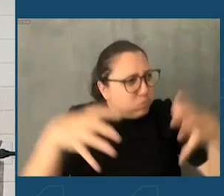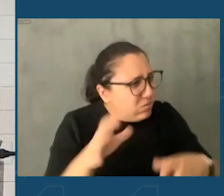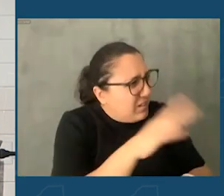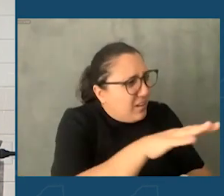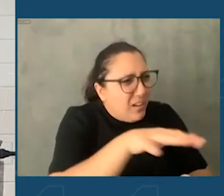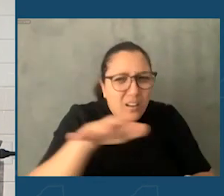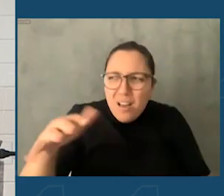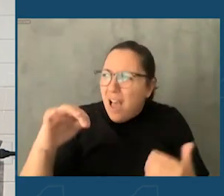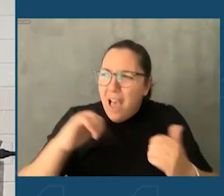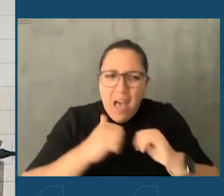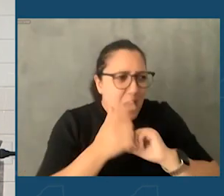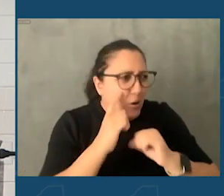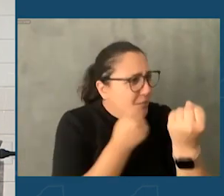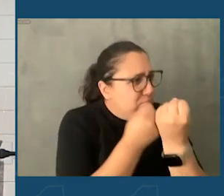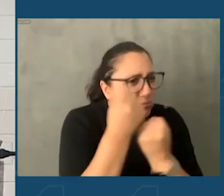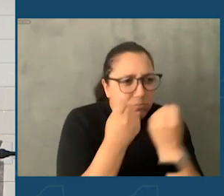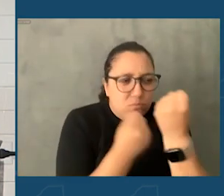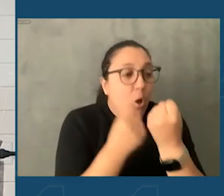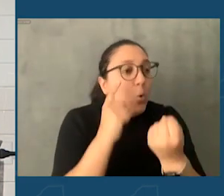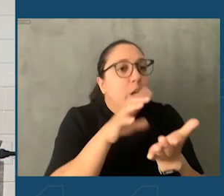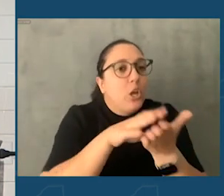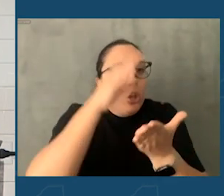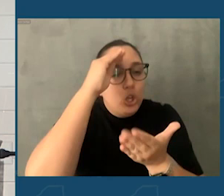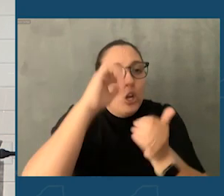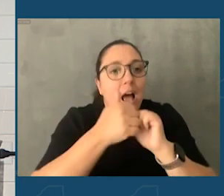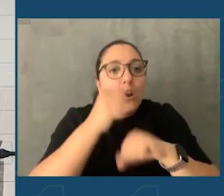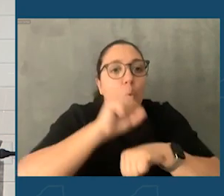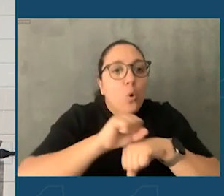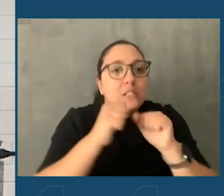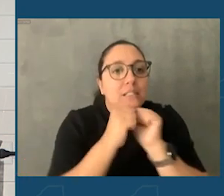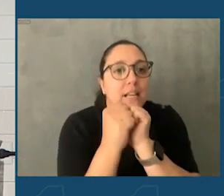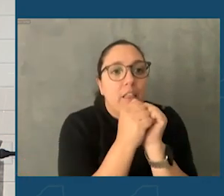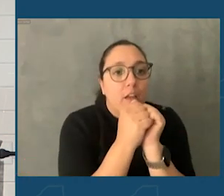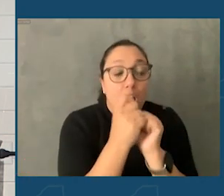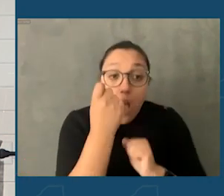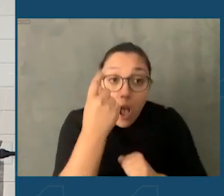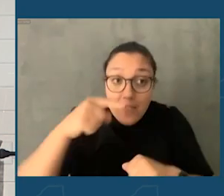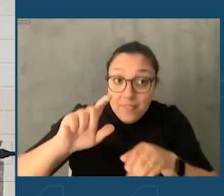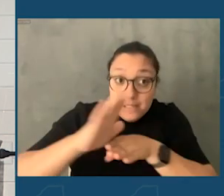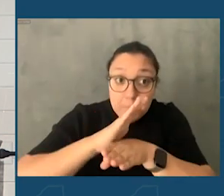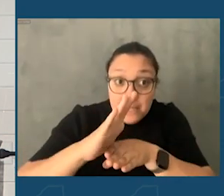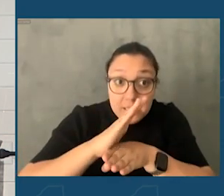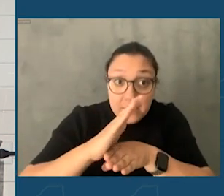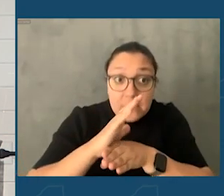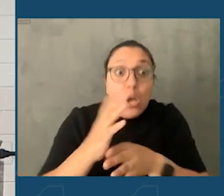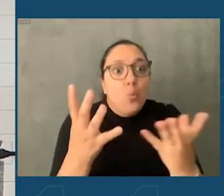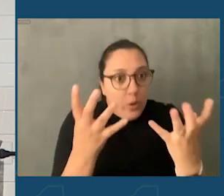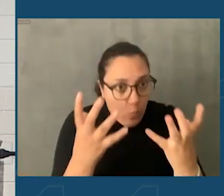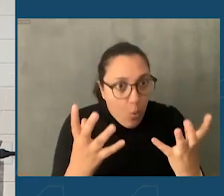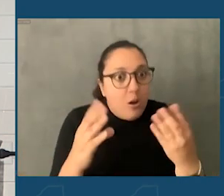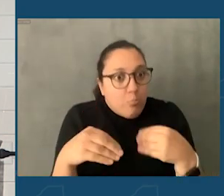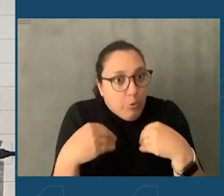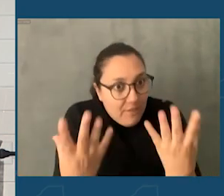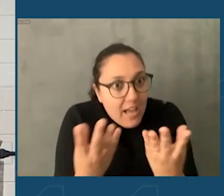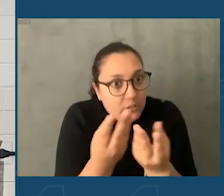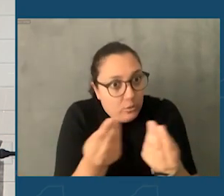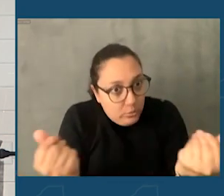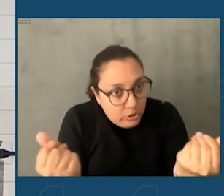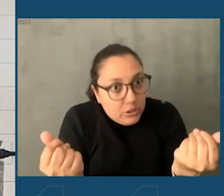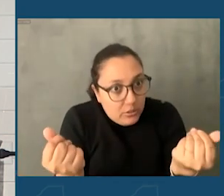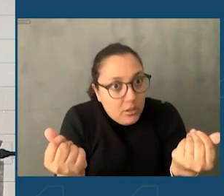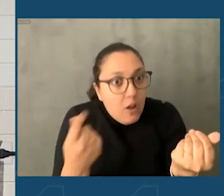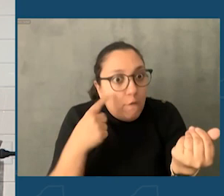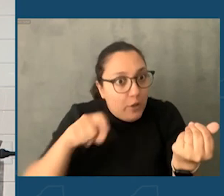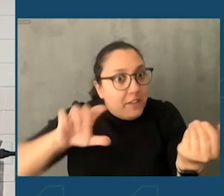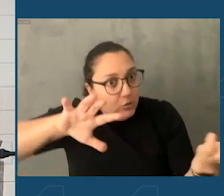Well, we have learned to work together, and I will tell you right now that this industry wants to provide a solution to this